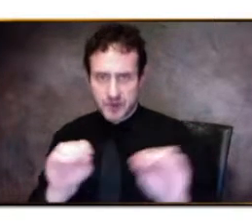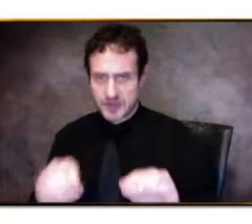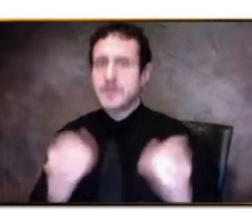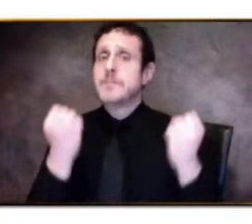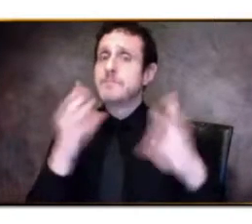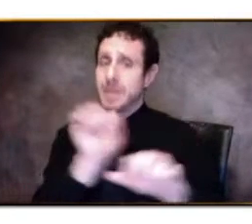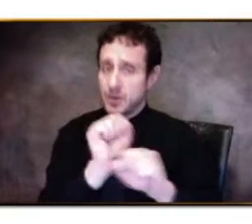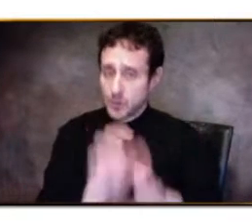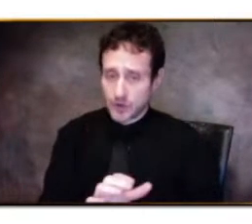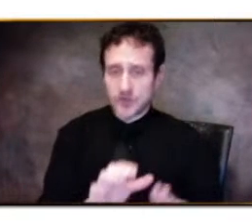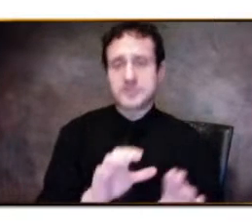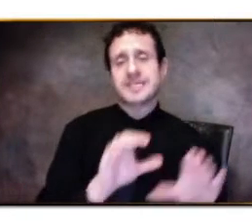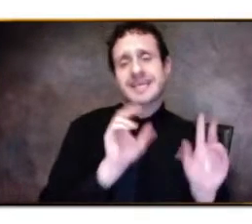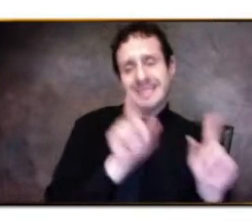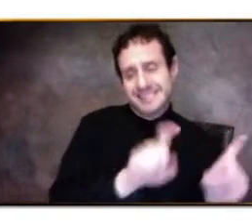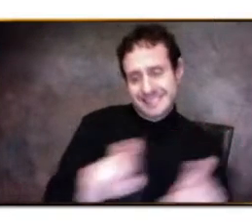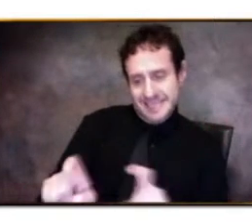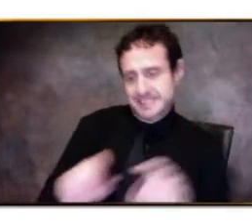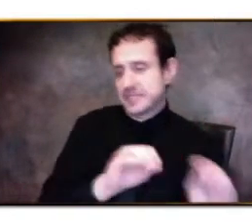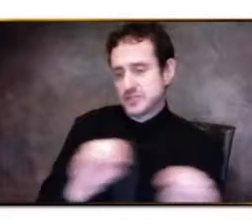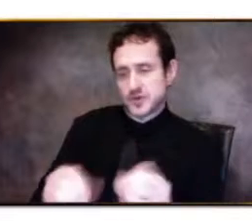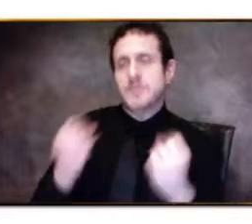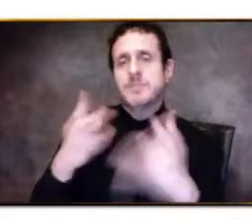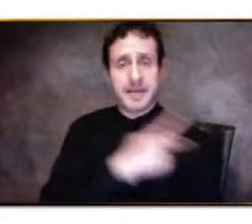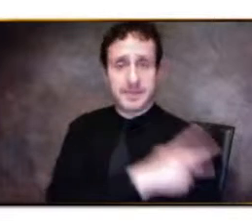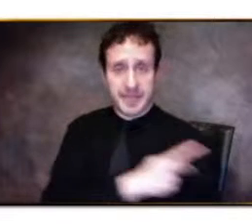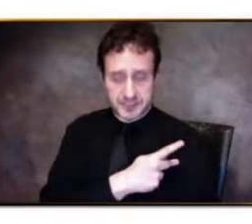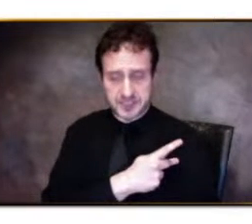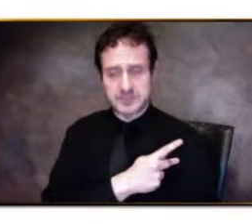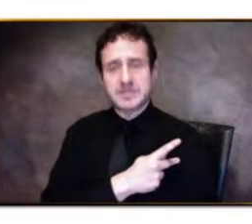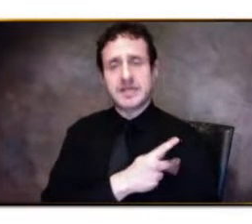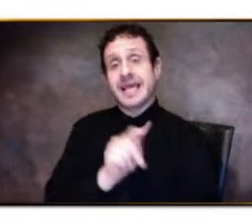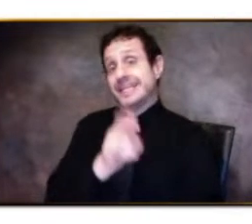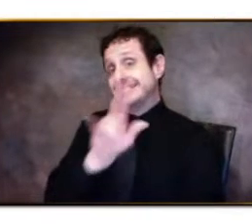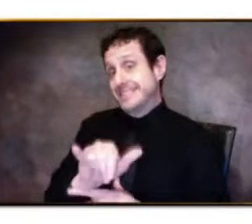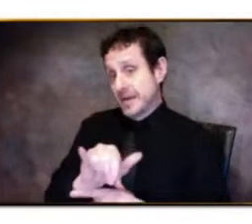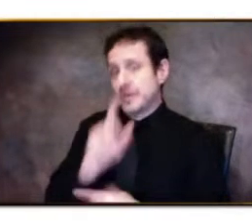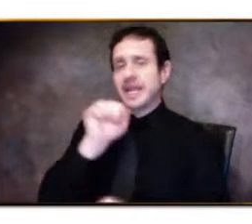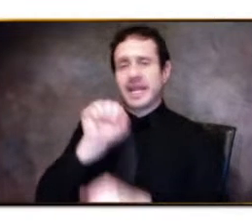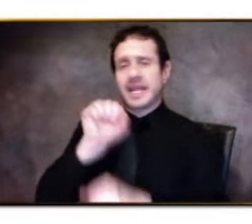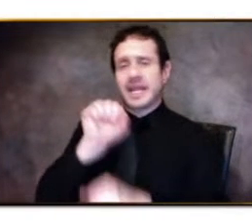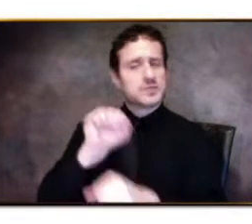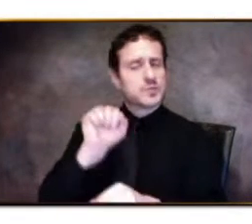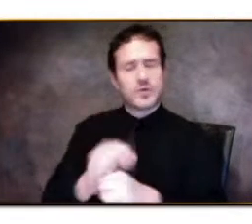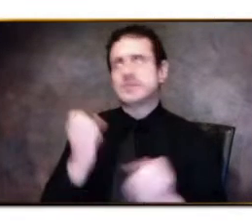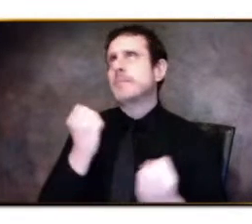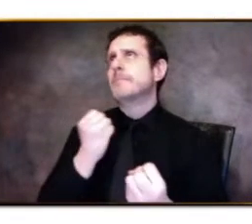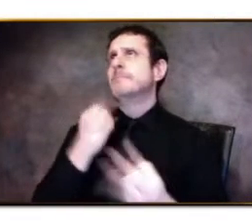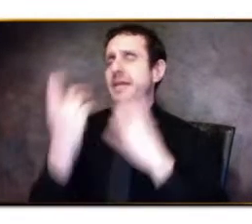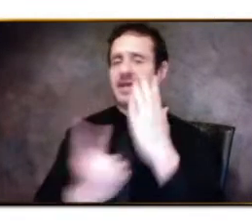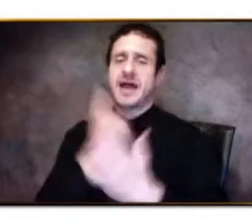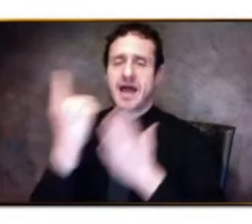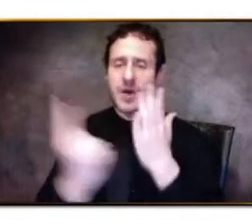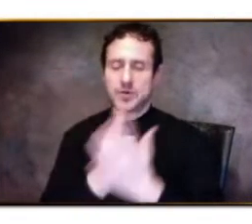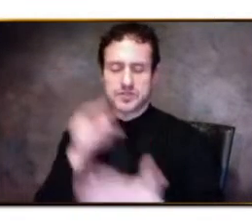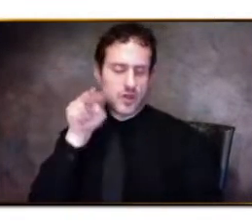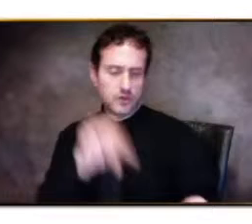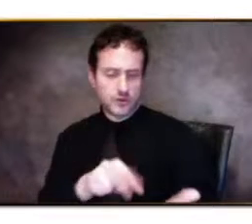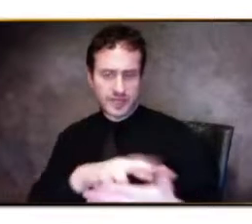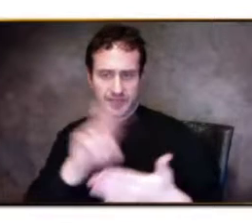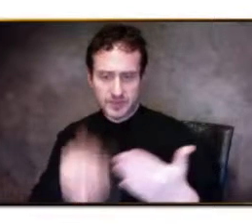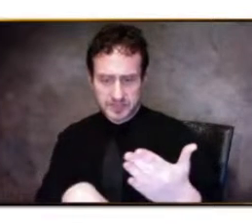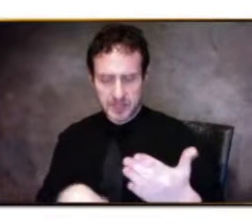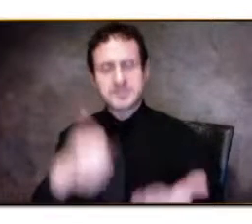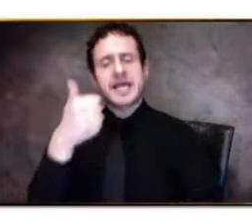the COVID-19 virus, dedicating countless after-work hours monitoring results and talking patients through